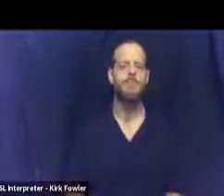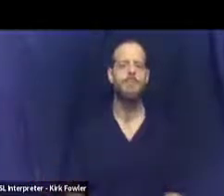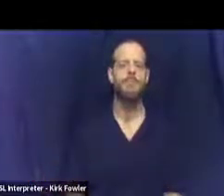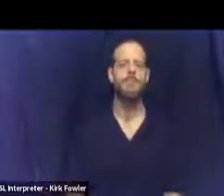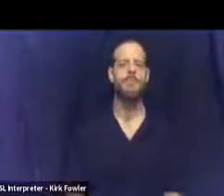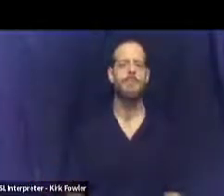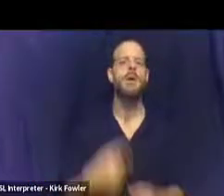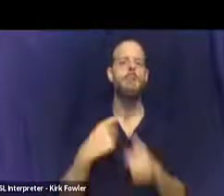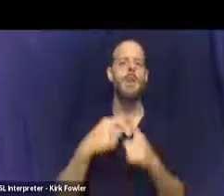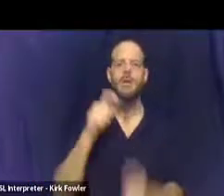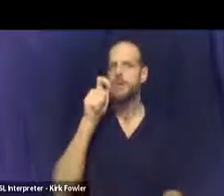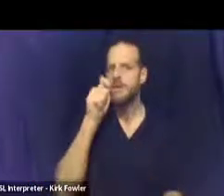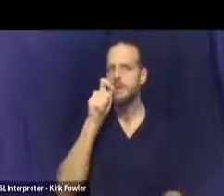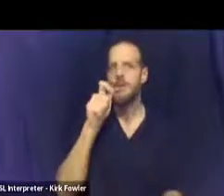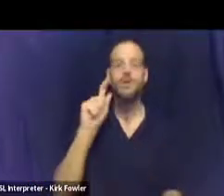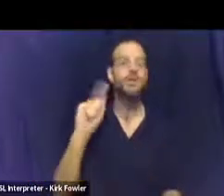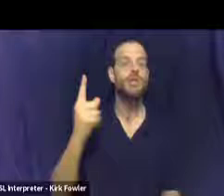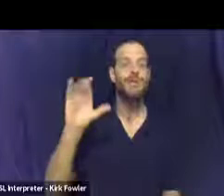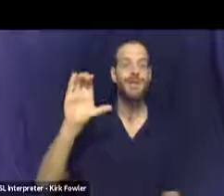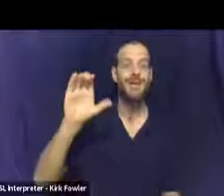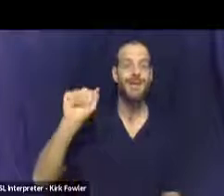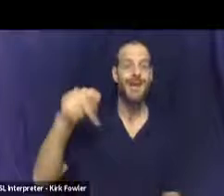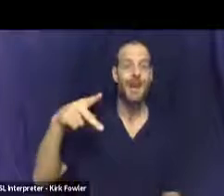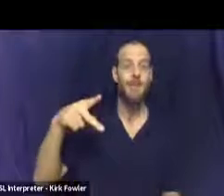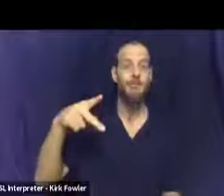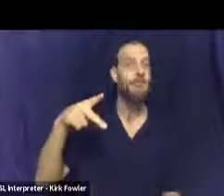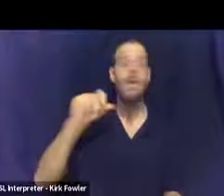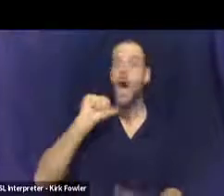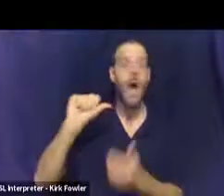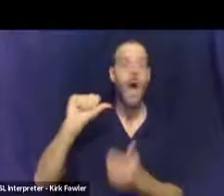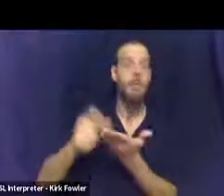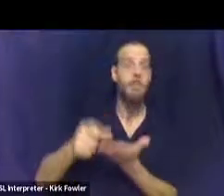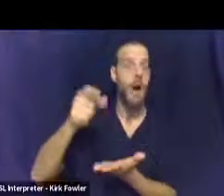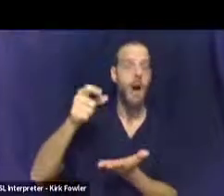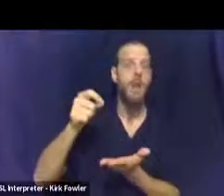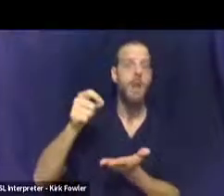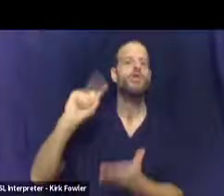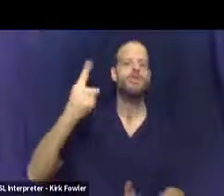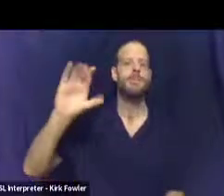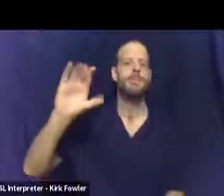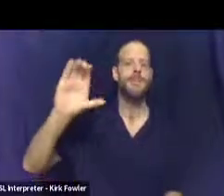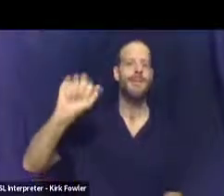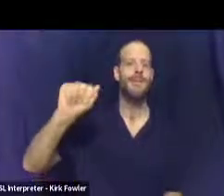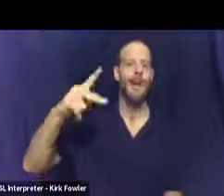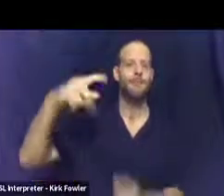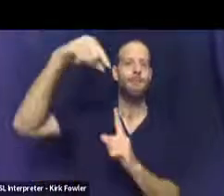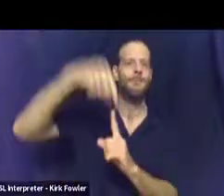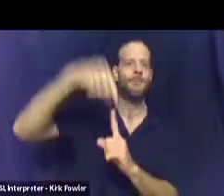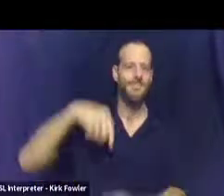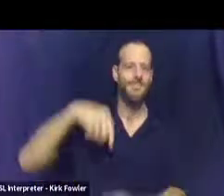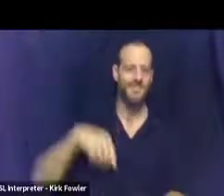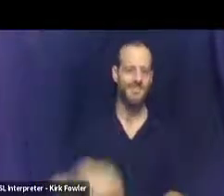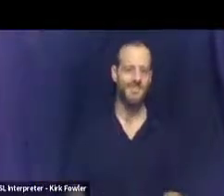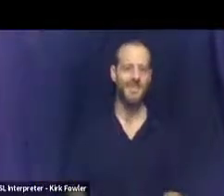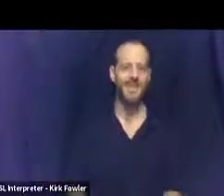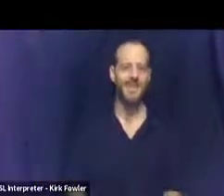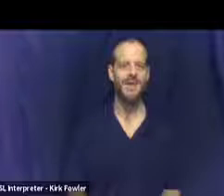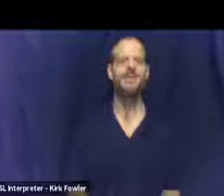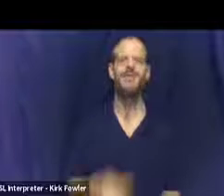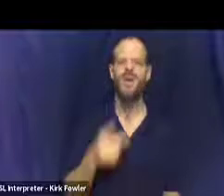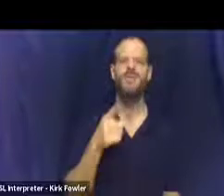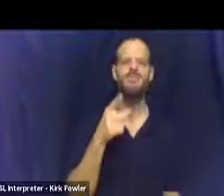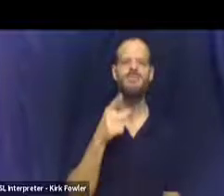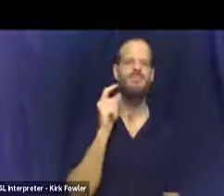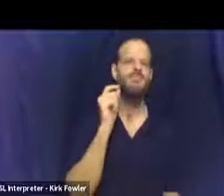nose spray. It's just the cap as opposed to the entire bottle. But again, that's also what he probably encounters most. And so it makes really good sense.